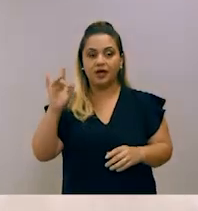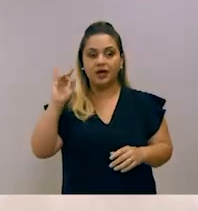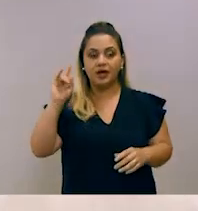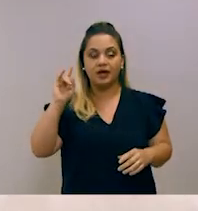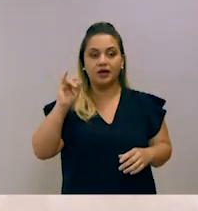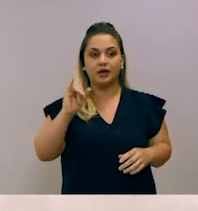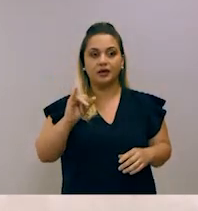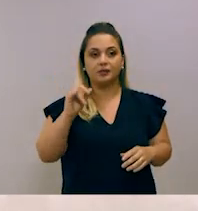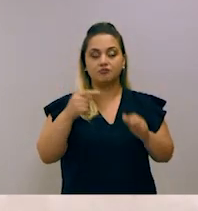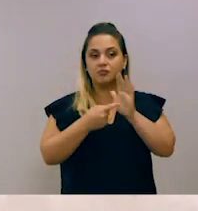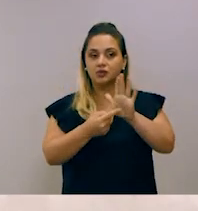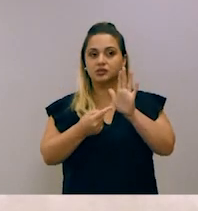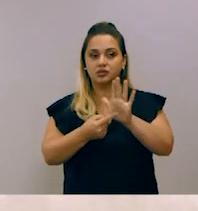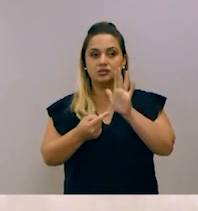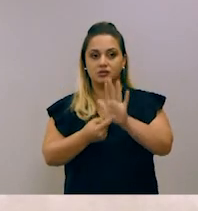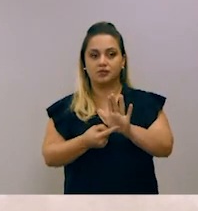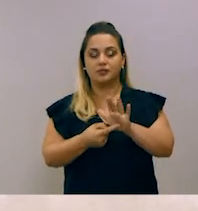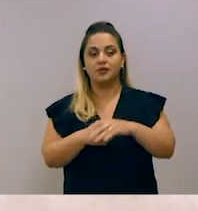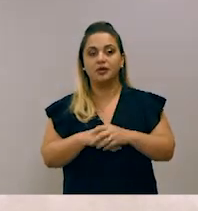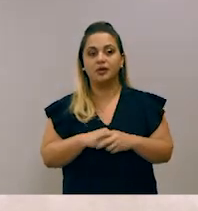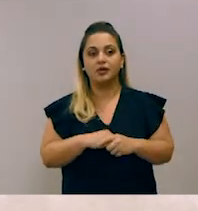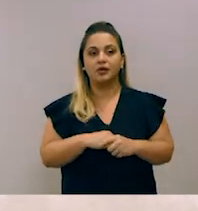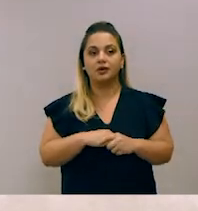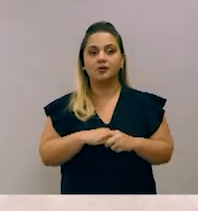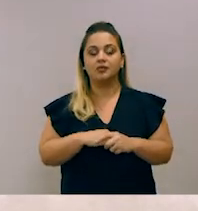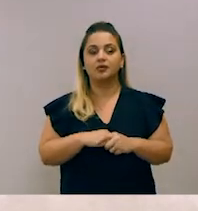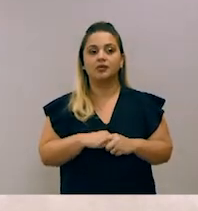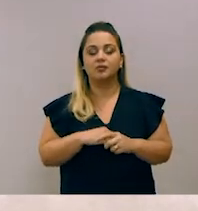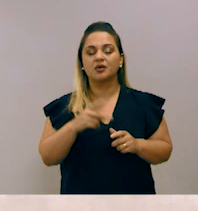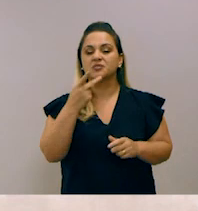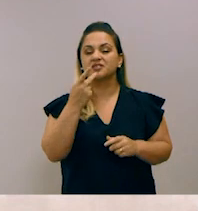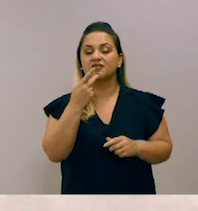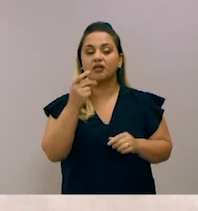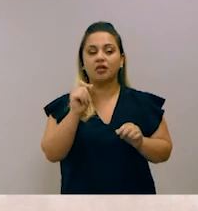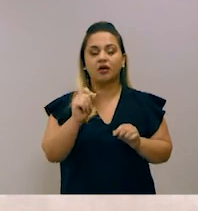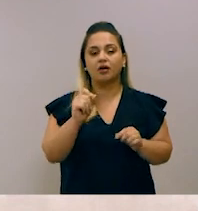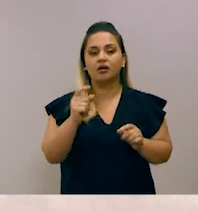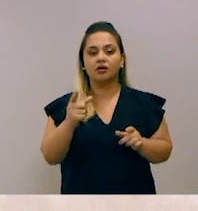So it is the automated identification